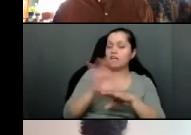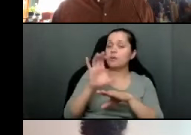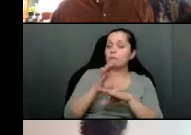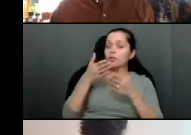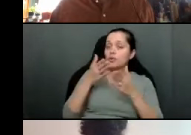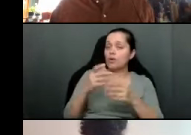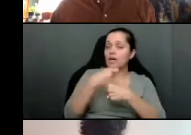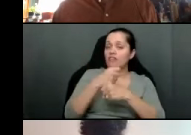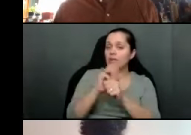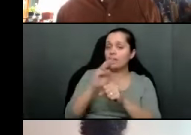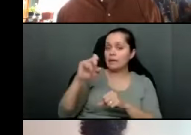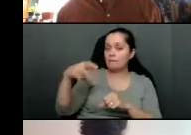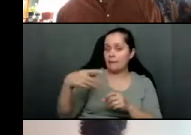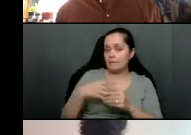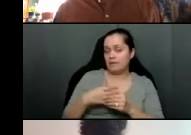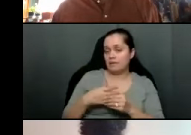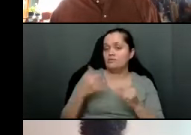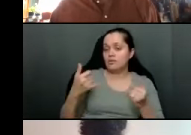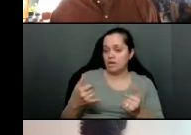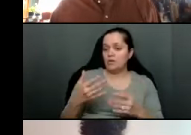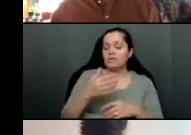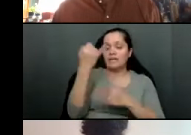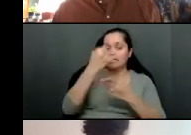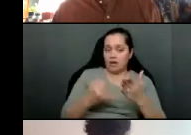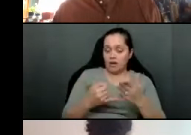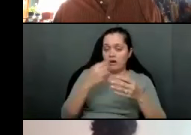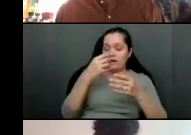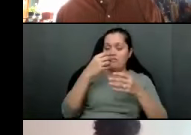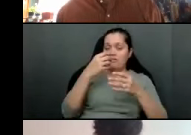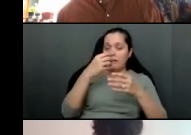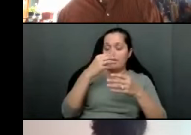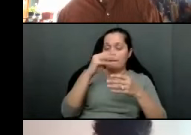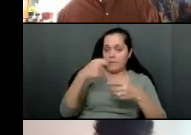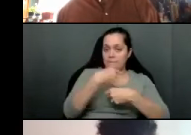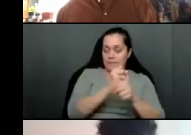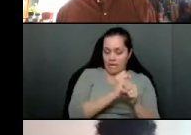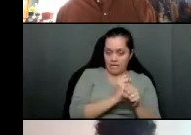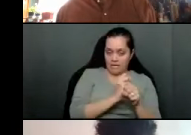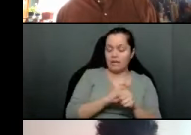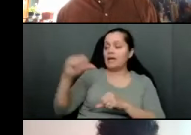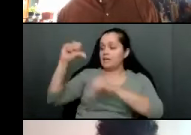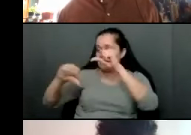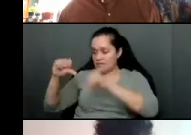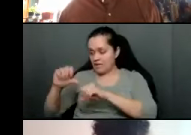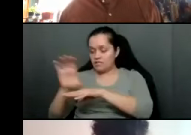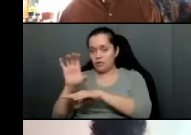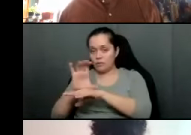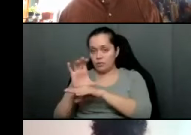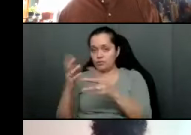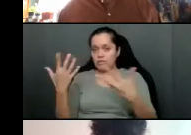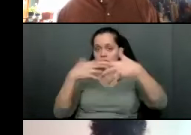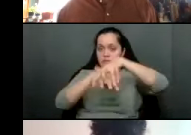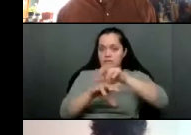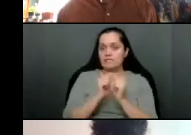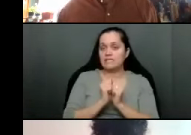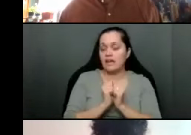of making maps. So we're taking the art of map making and the science of computing and putting it